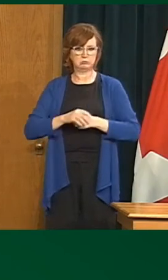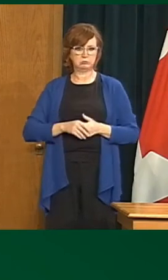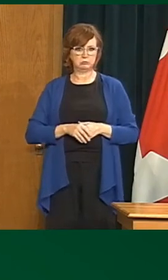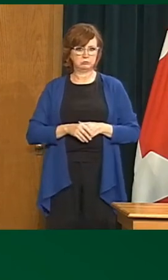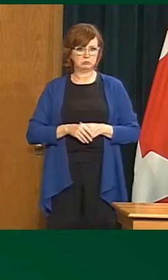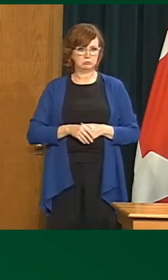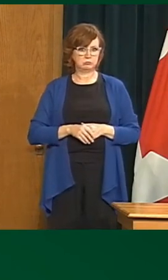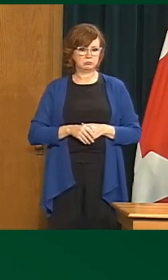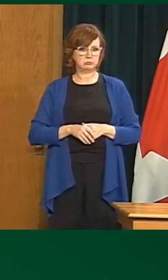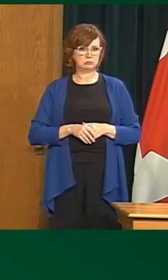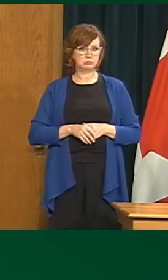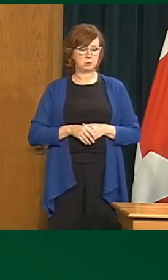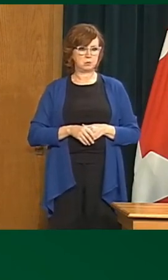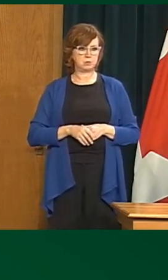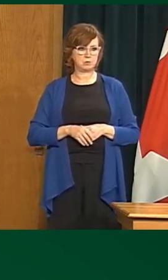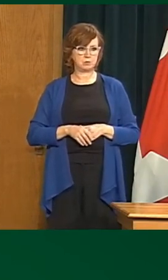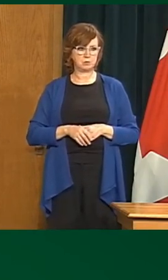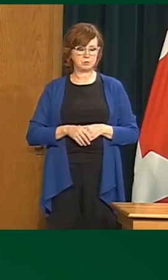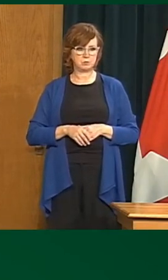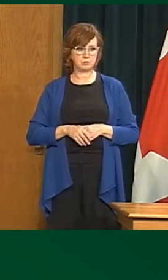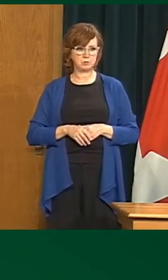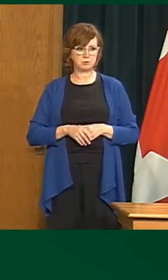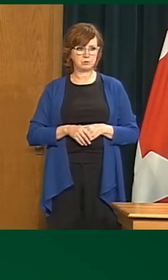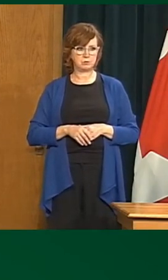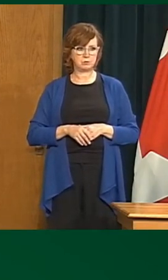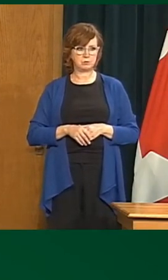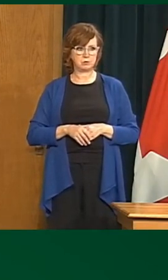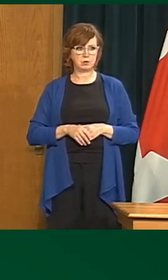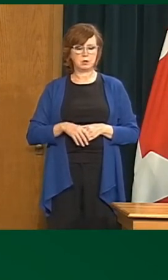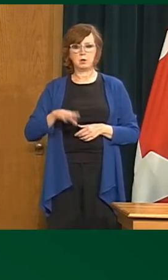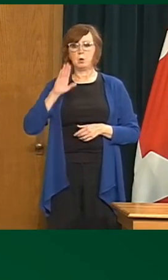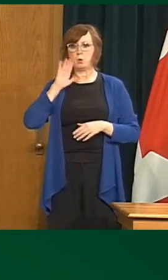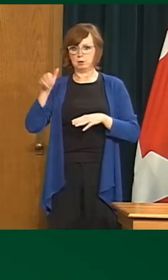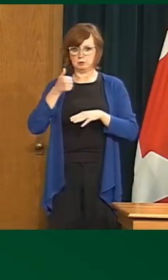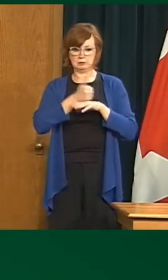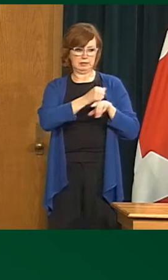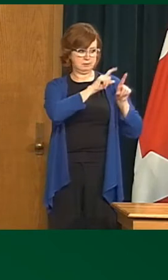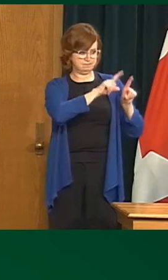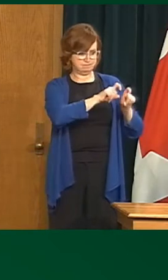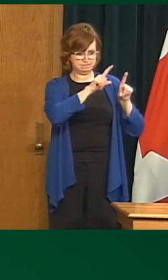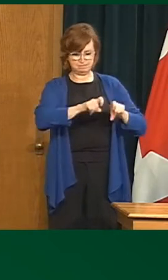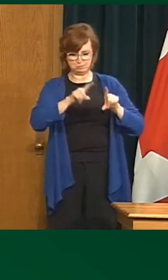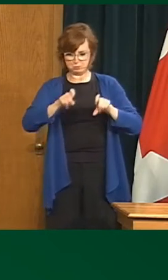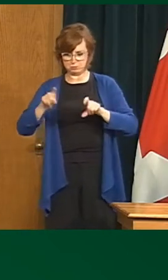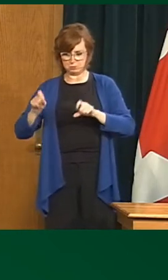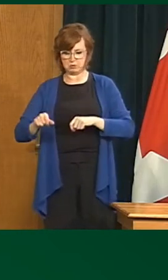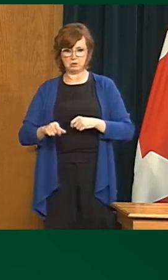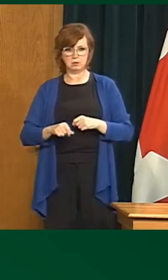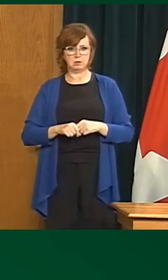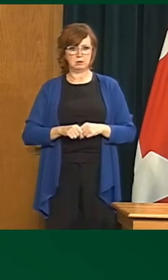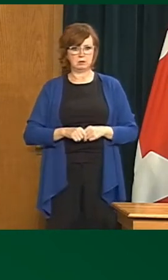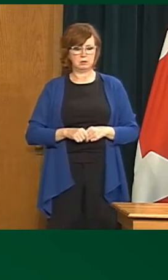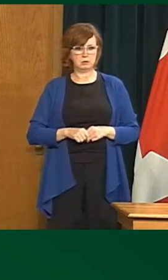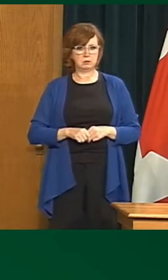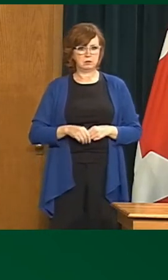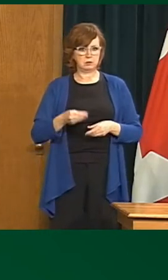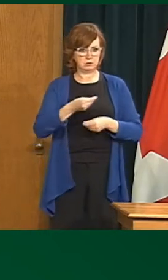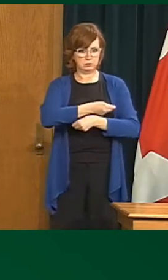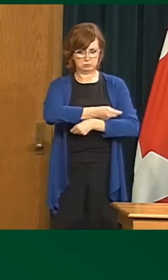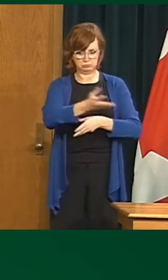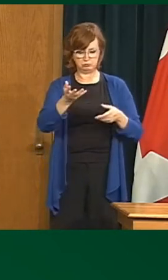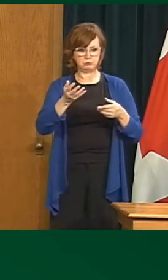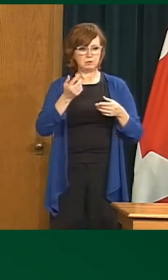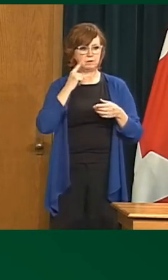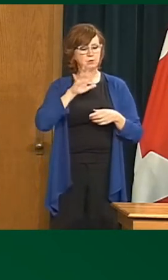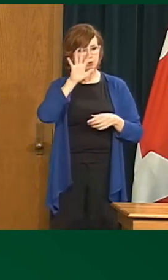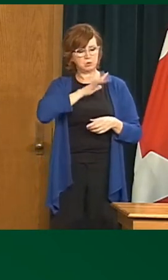that. But then it will also be deployed according to established criteria about in terms of its clinical utility. But those